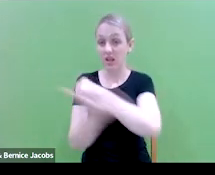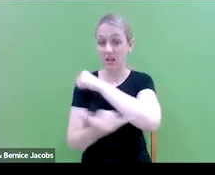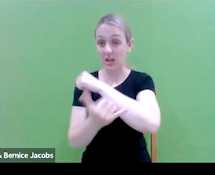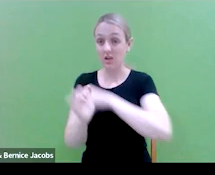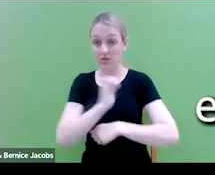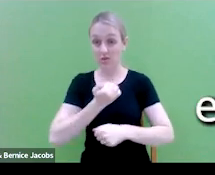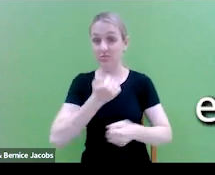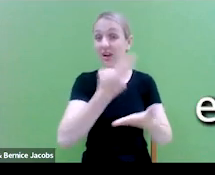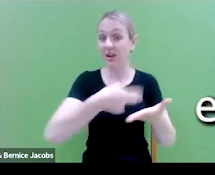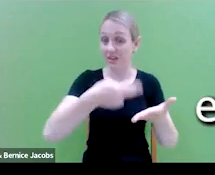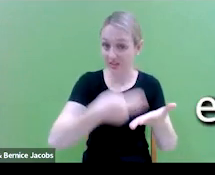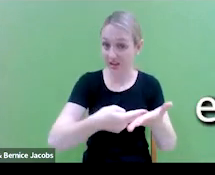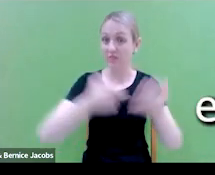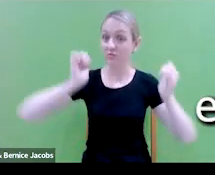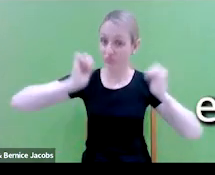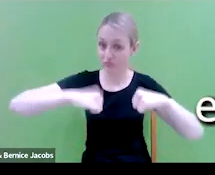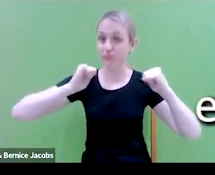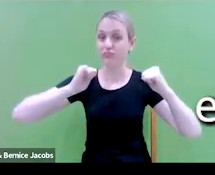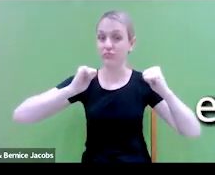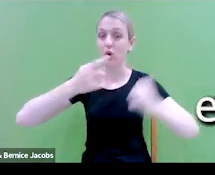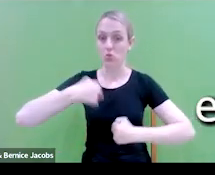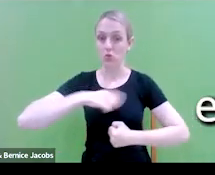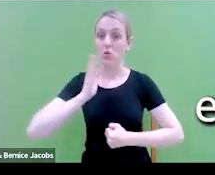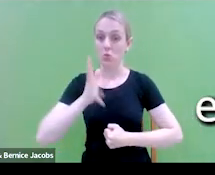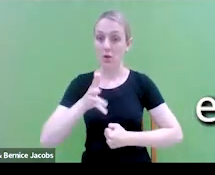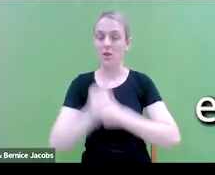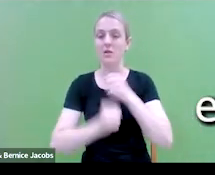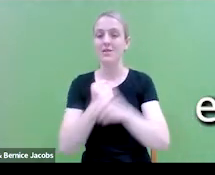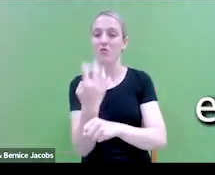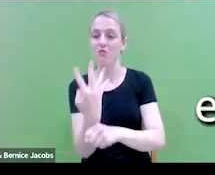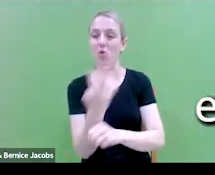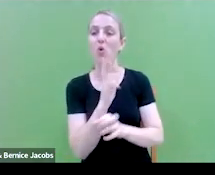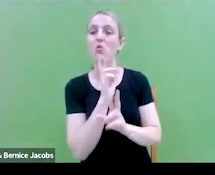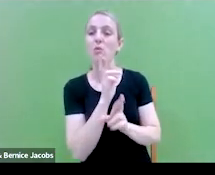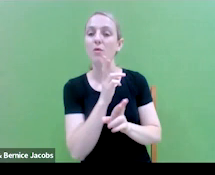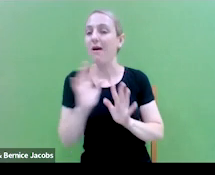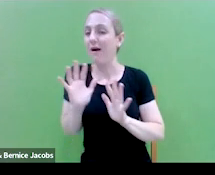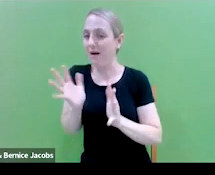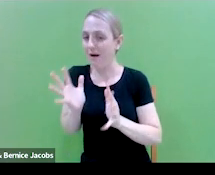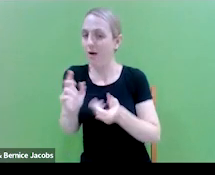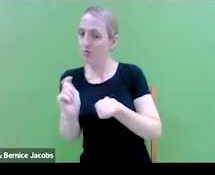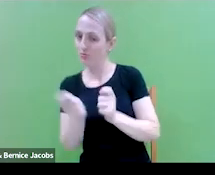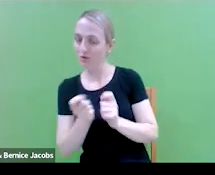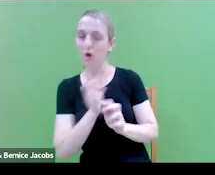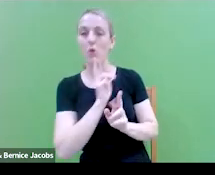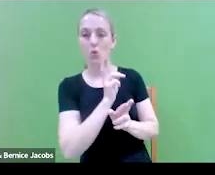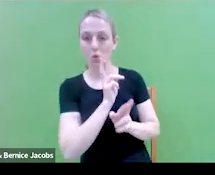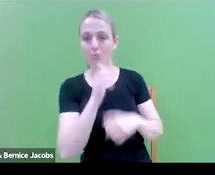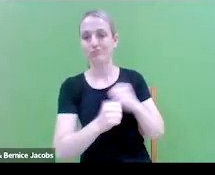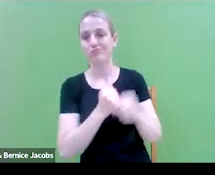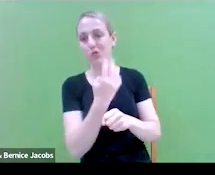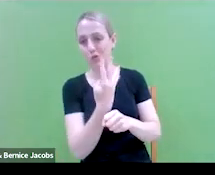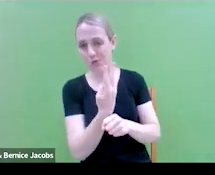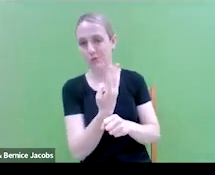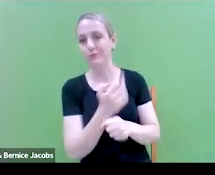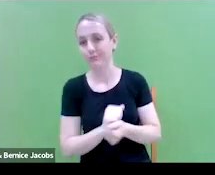signed and ratified, which said we would report on this every 4 years and we would make changes to advocate and implement the rights of persons